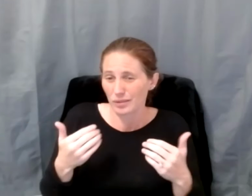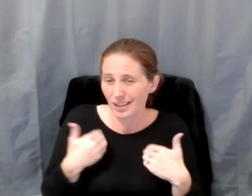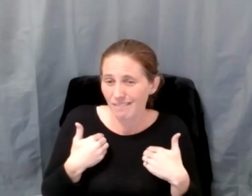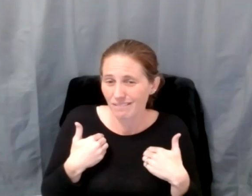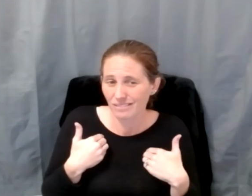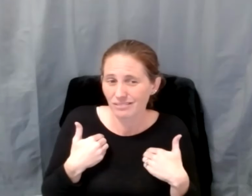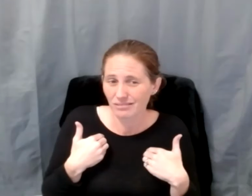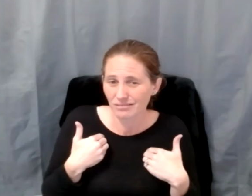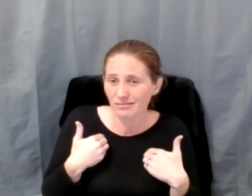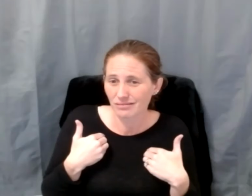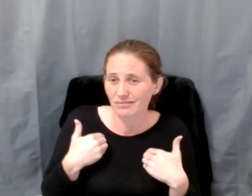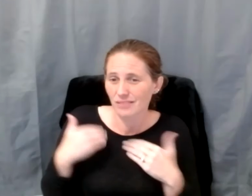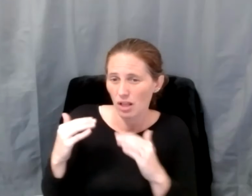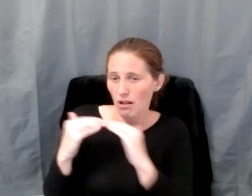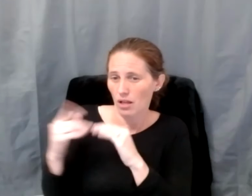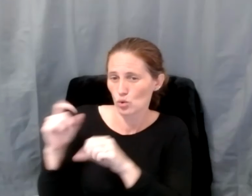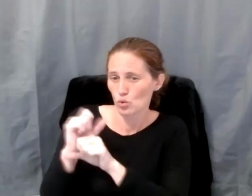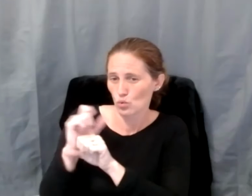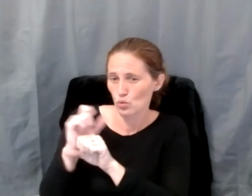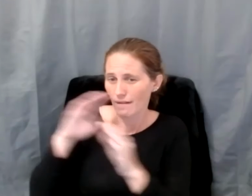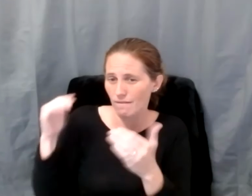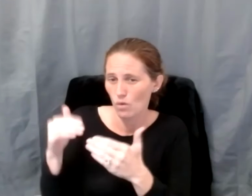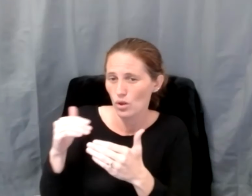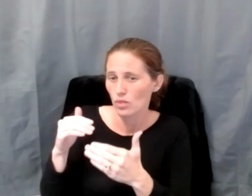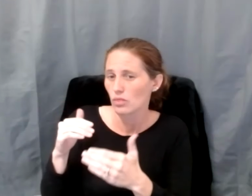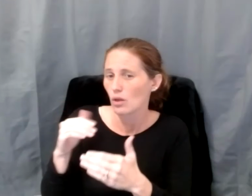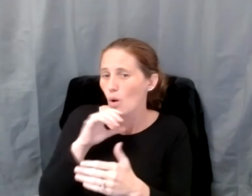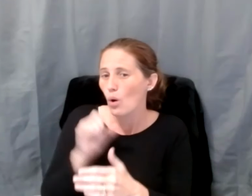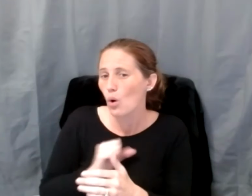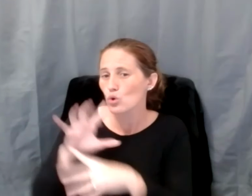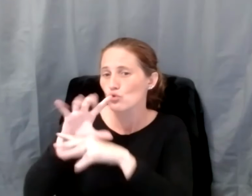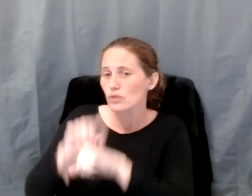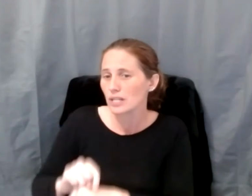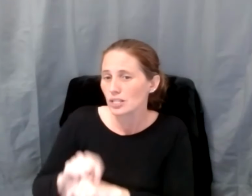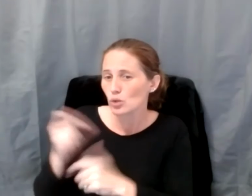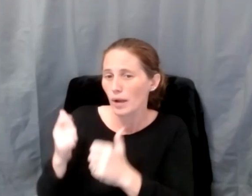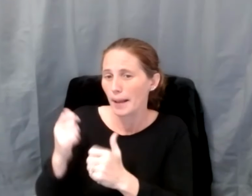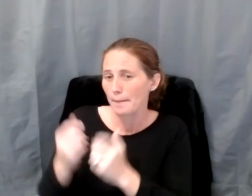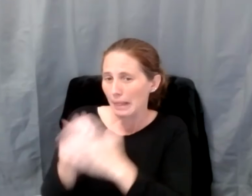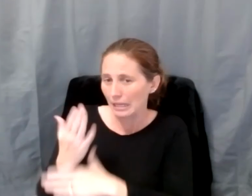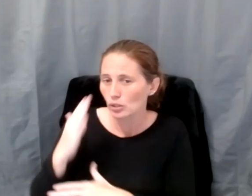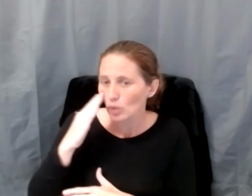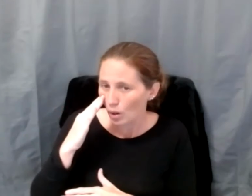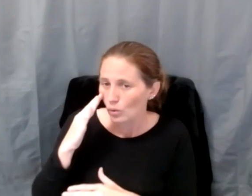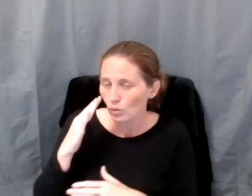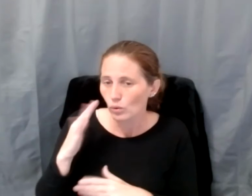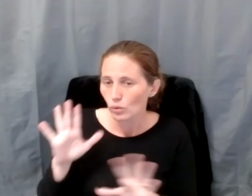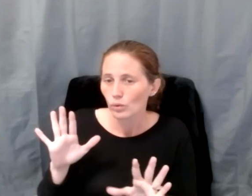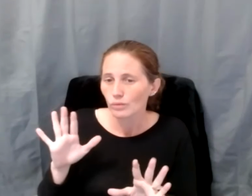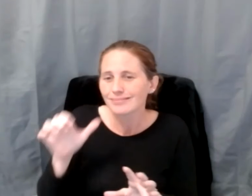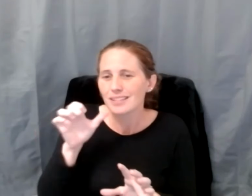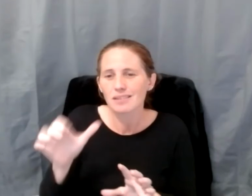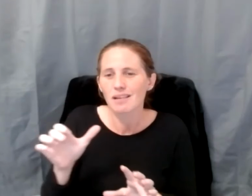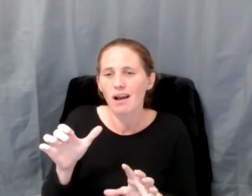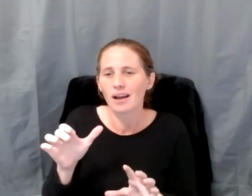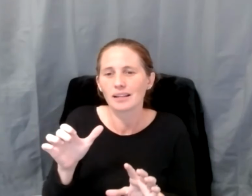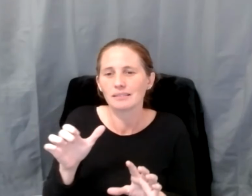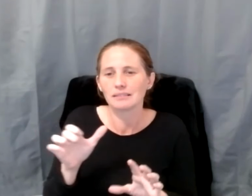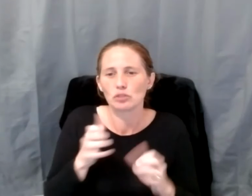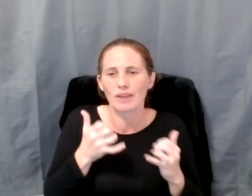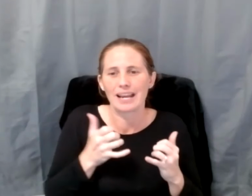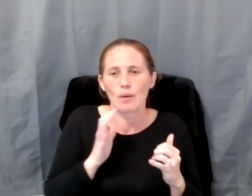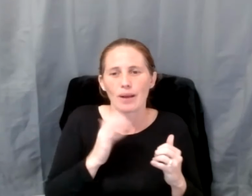colleagues who are working on the oral traditions and what plants are known. Um, that's not really been present in our